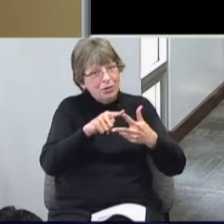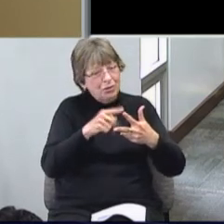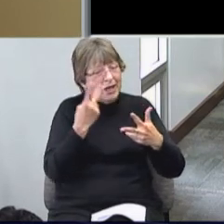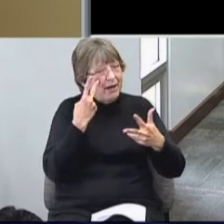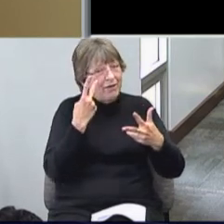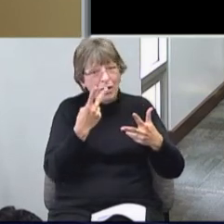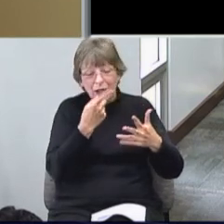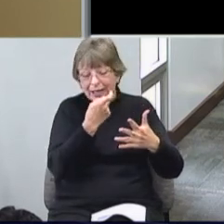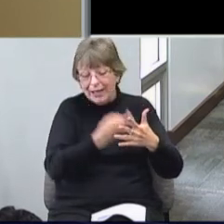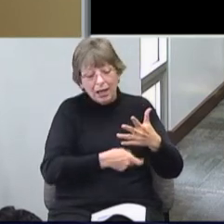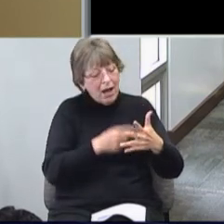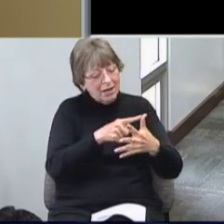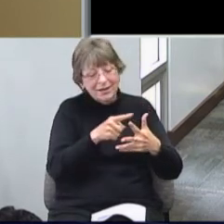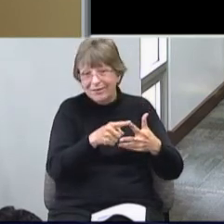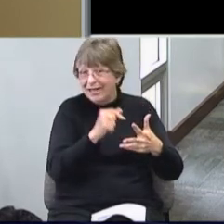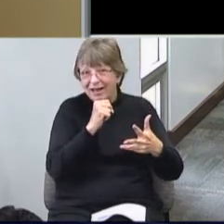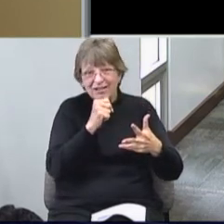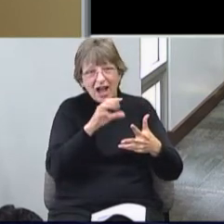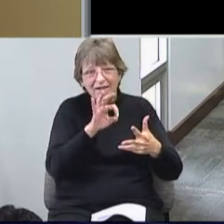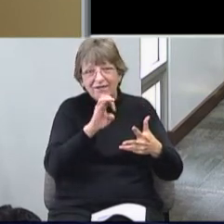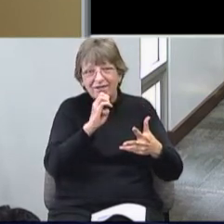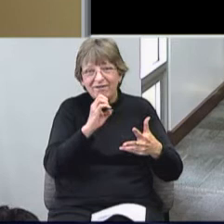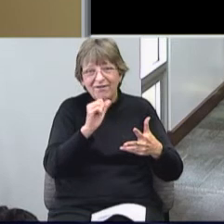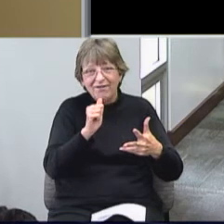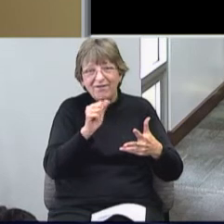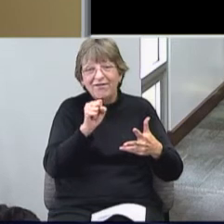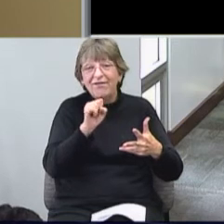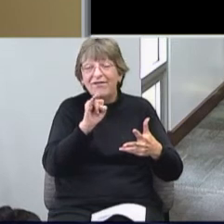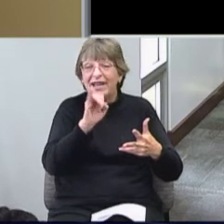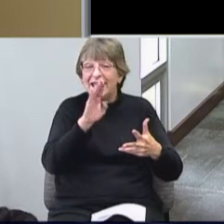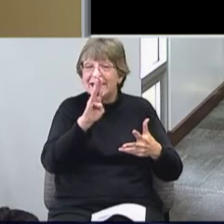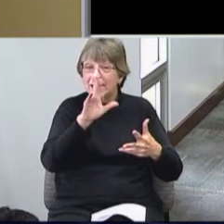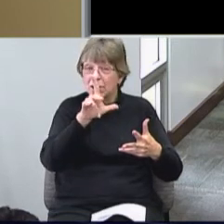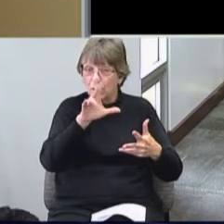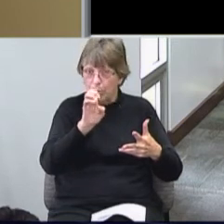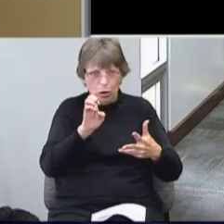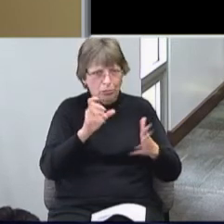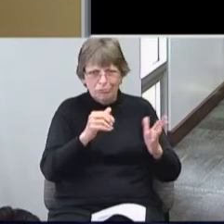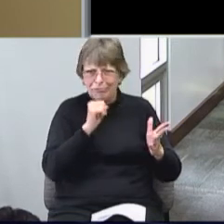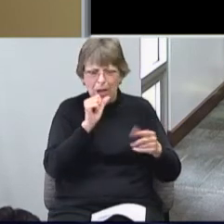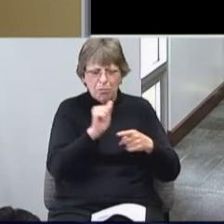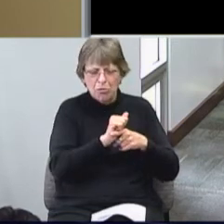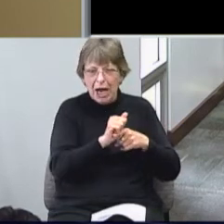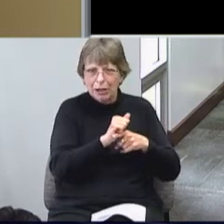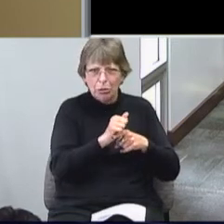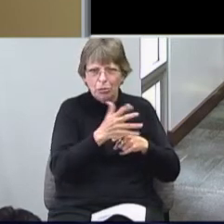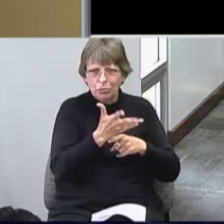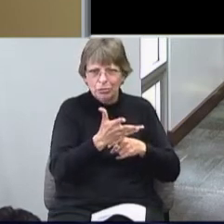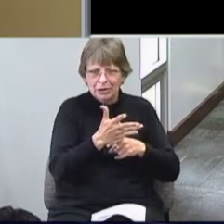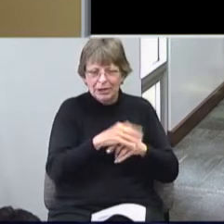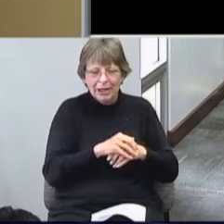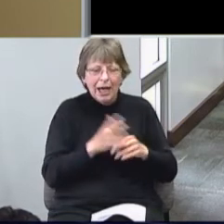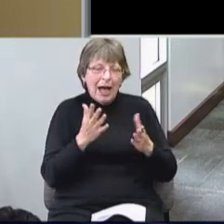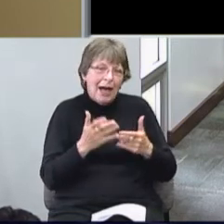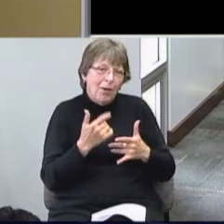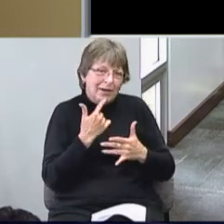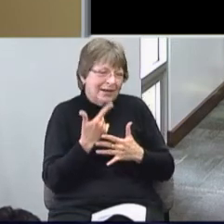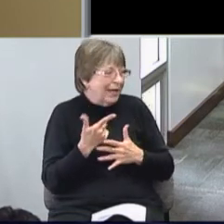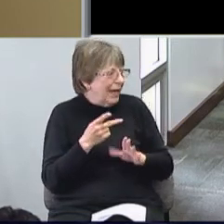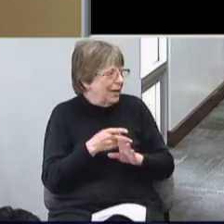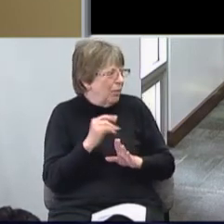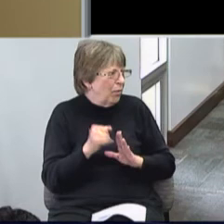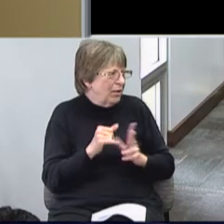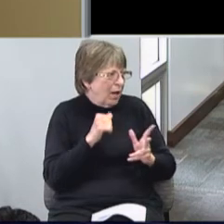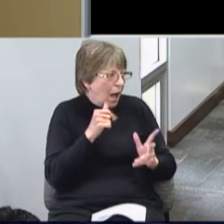costs. There are a couple of things that I did want to point out to you all. The project, and I'm not sure, I don't